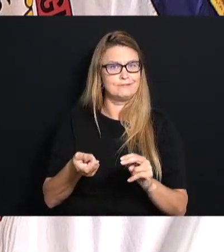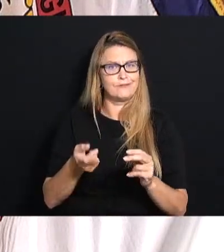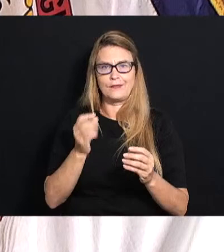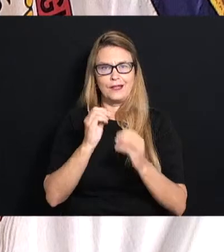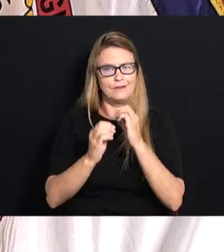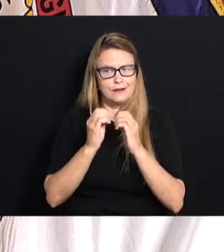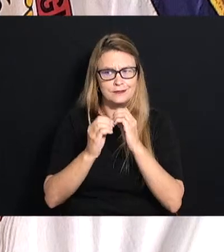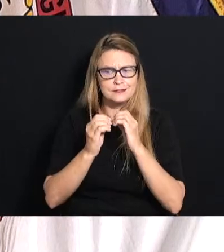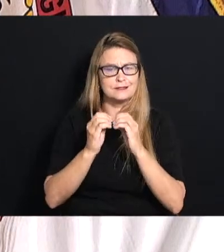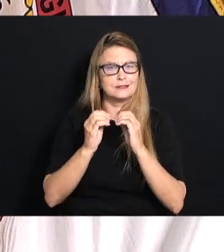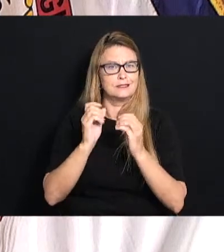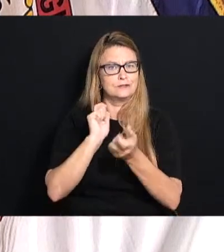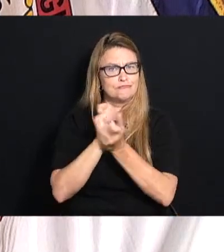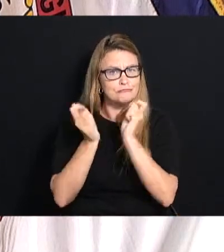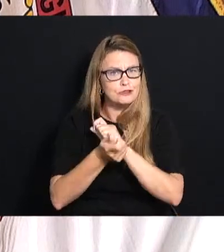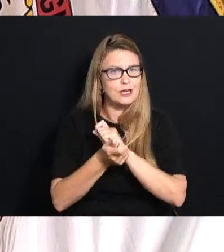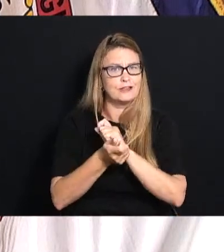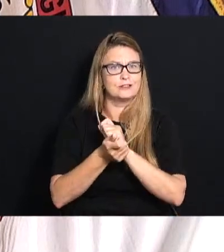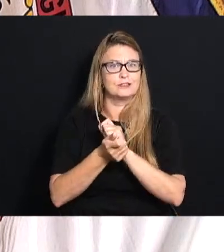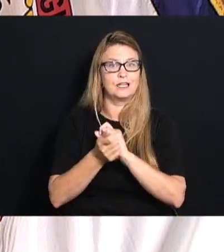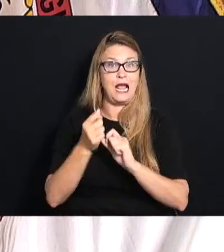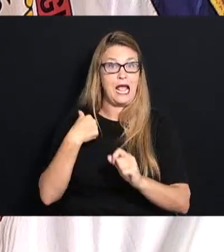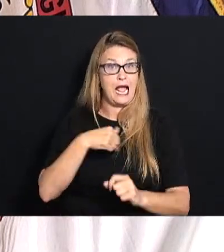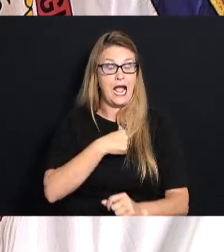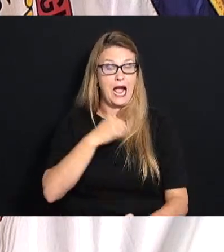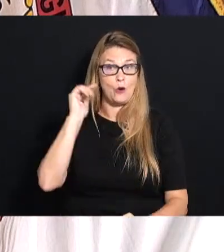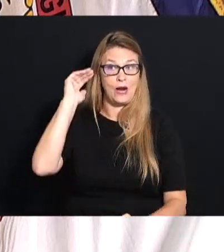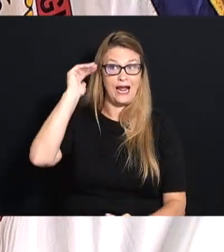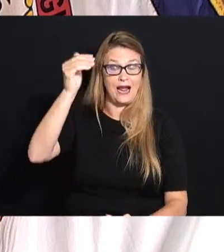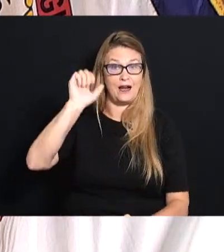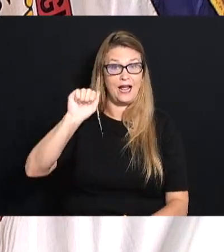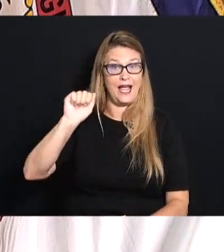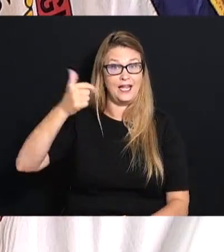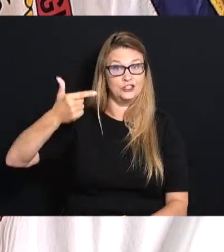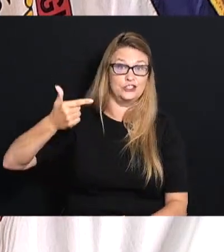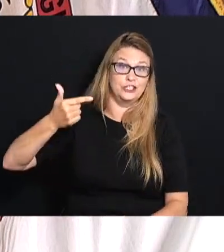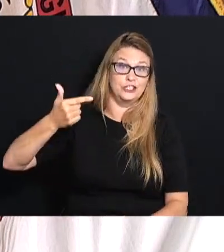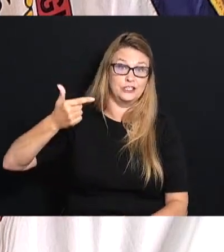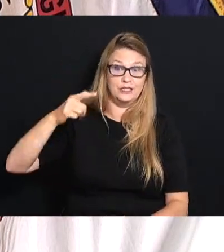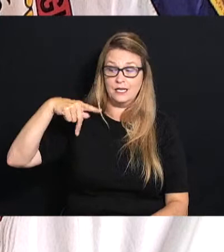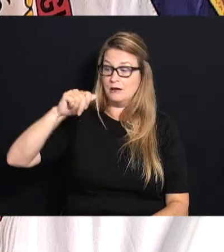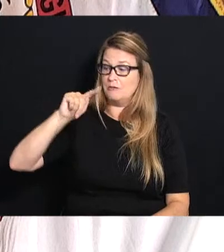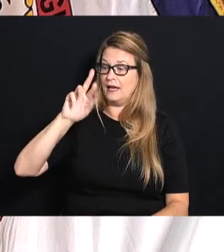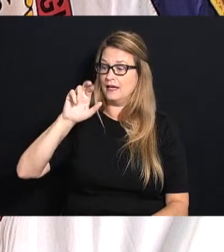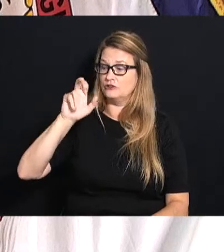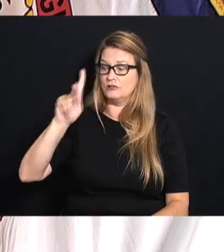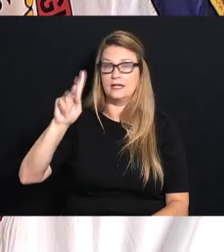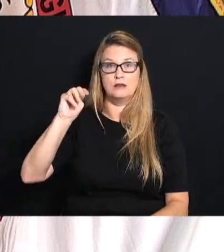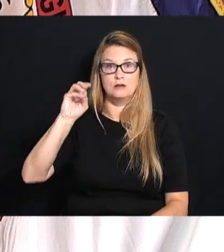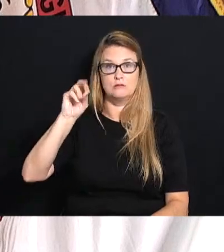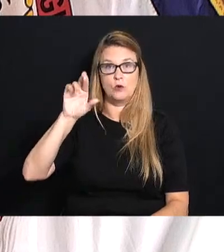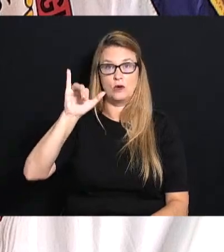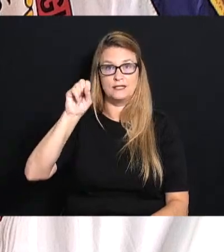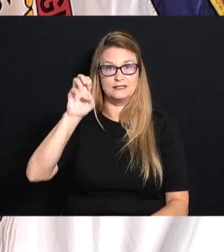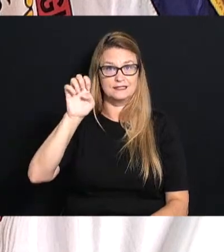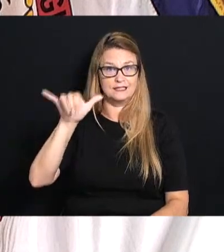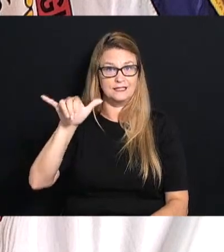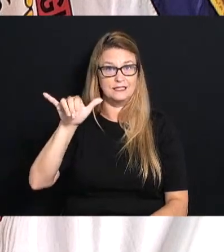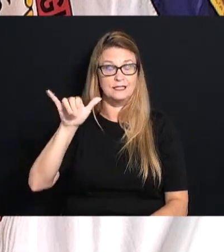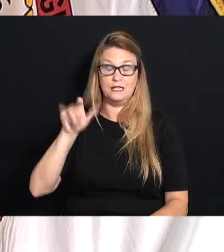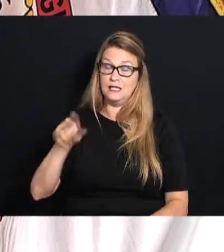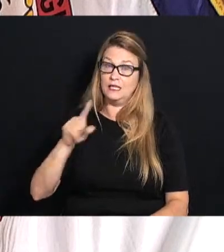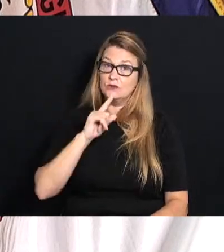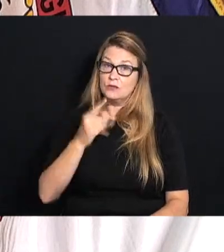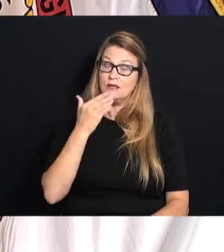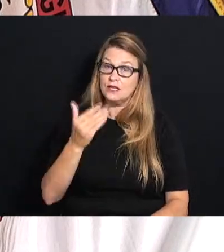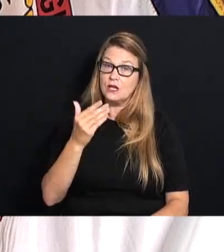Our head legal guy, our Attorney General, Patrick Morrissey, and Patrick is good as he can be, but